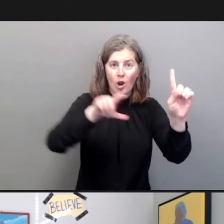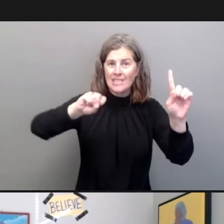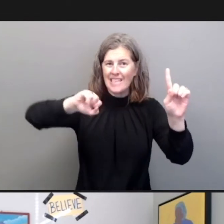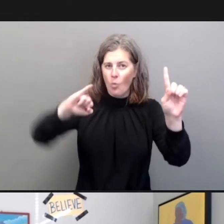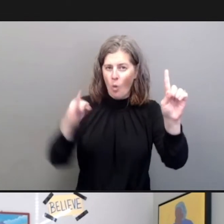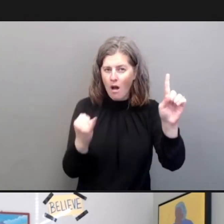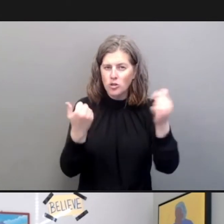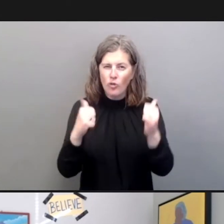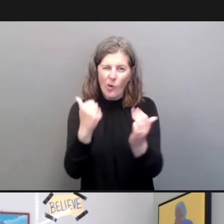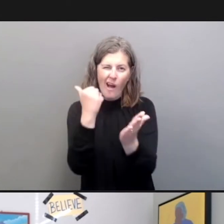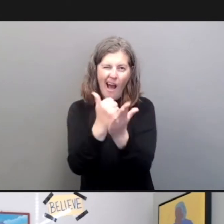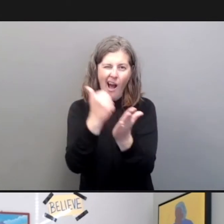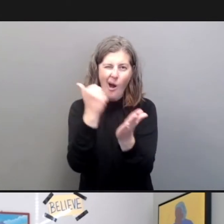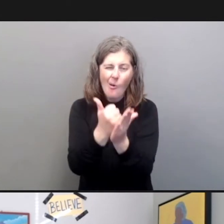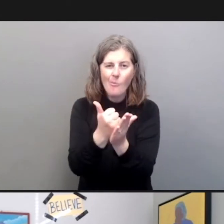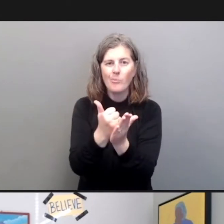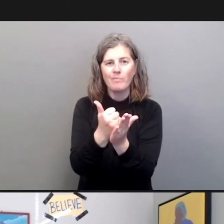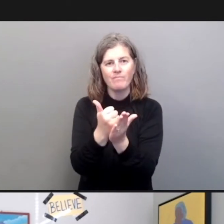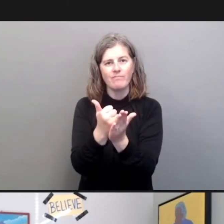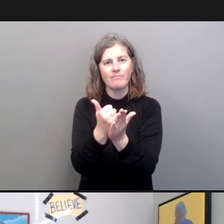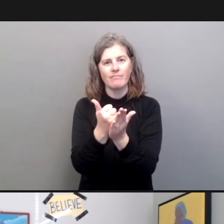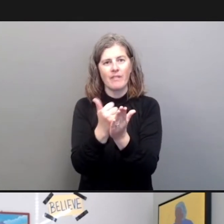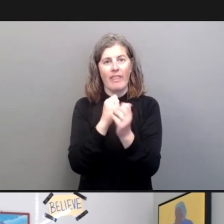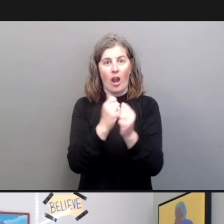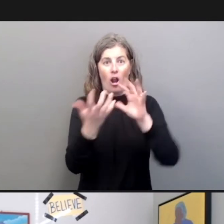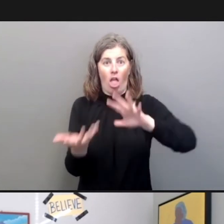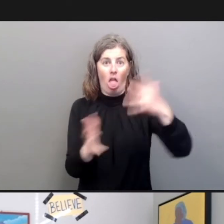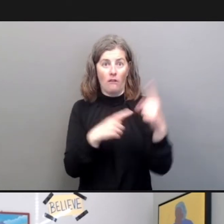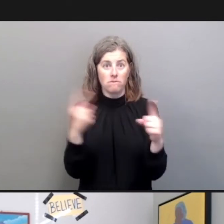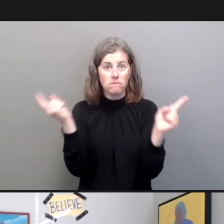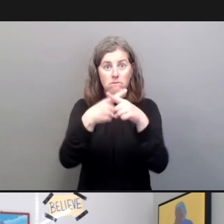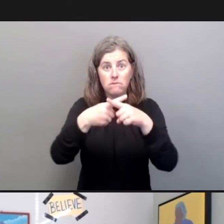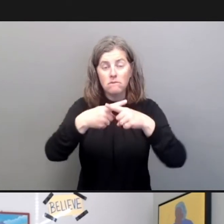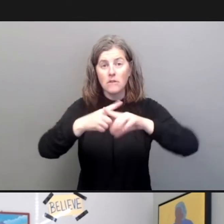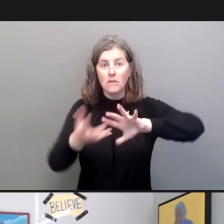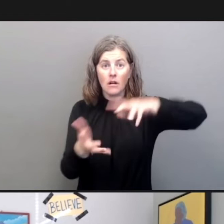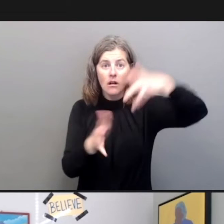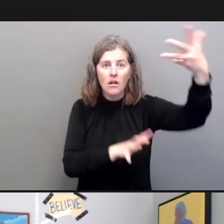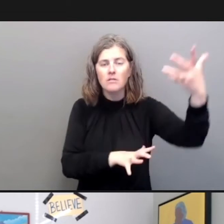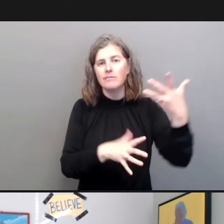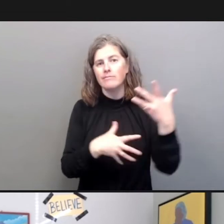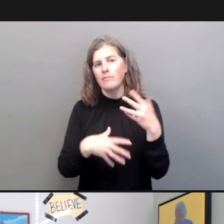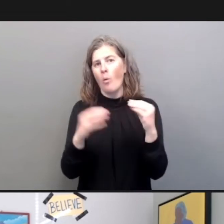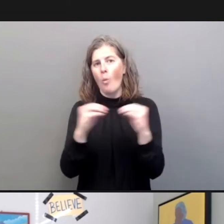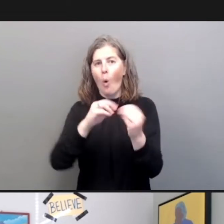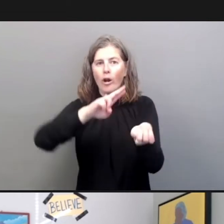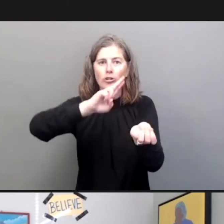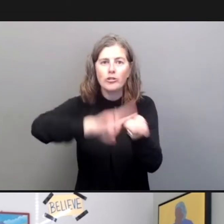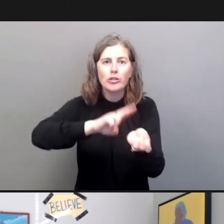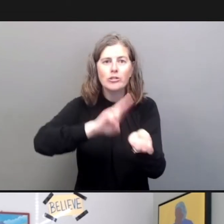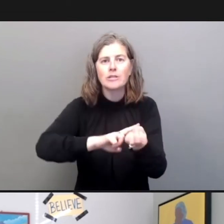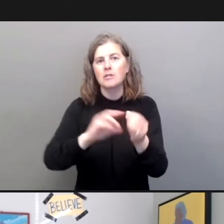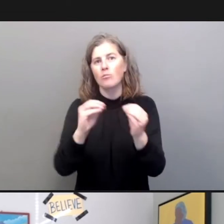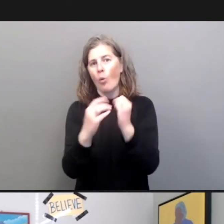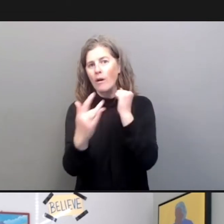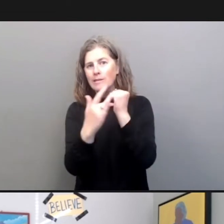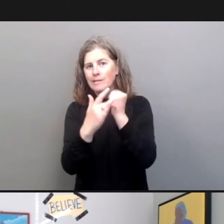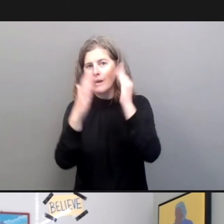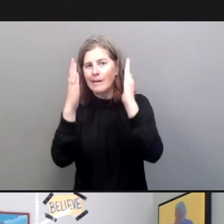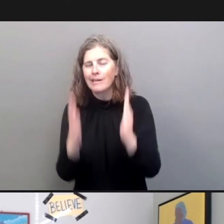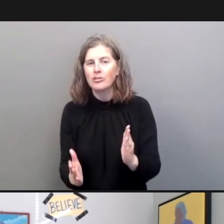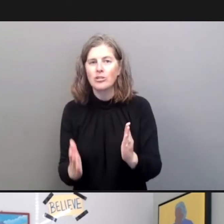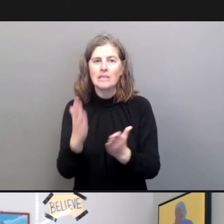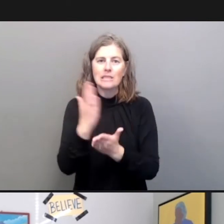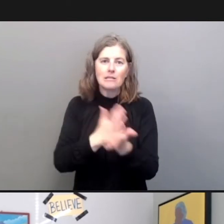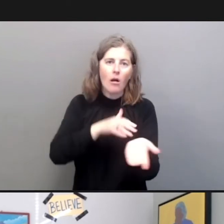help with their crisis, additional nurses and other technicians. I think there's some